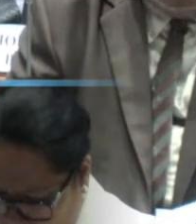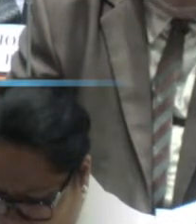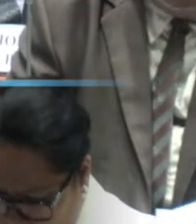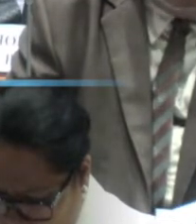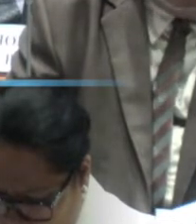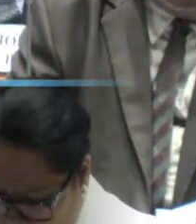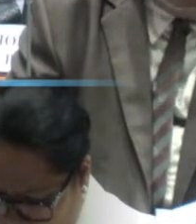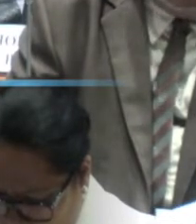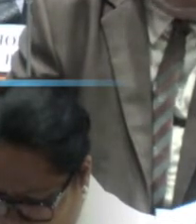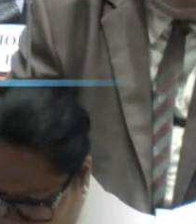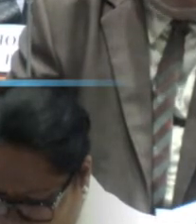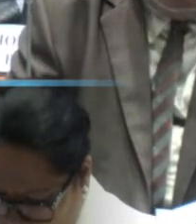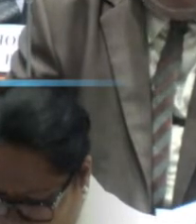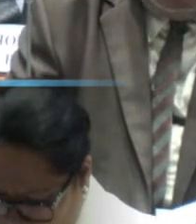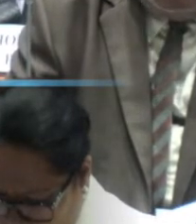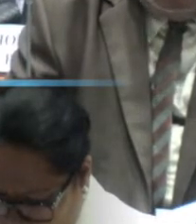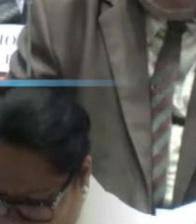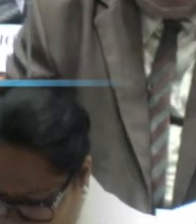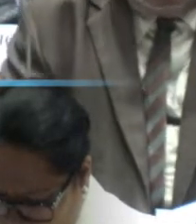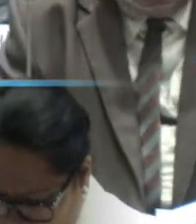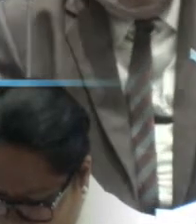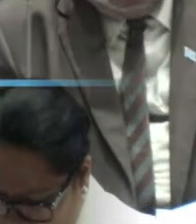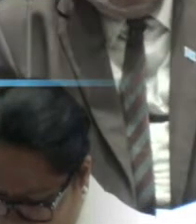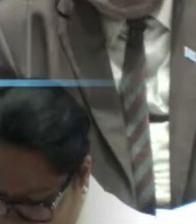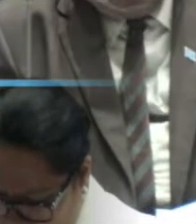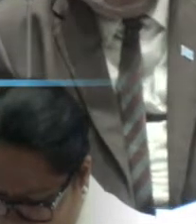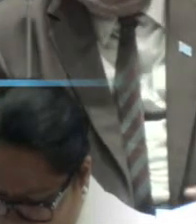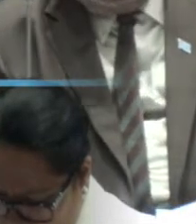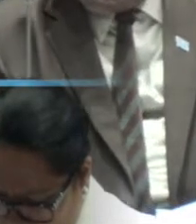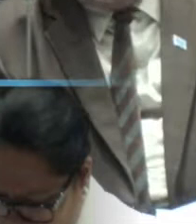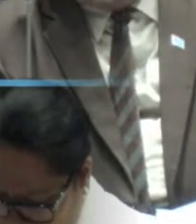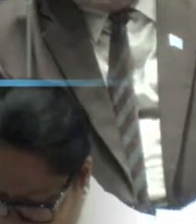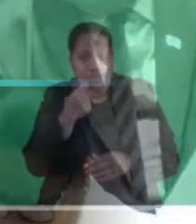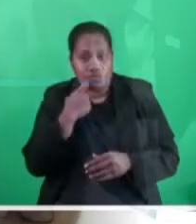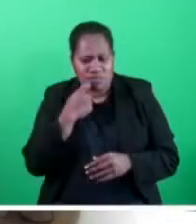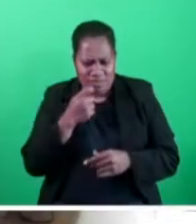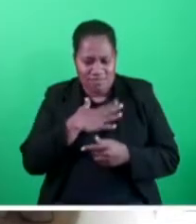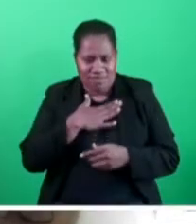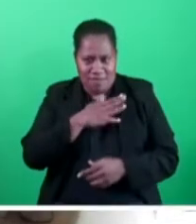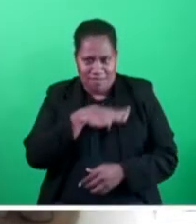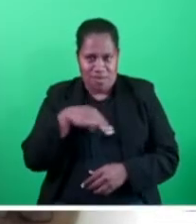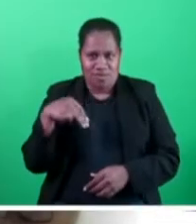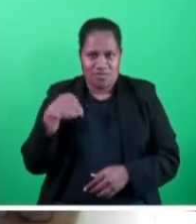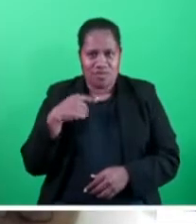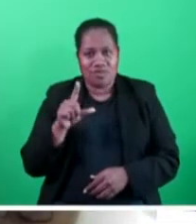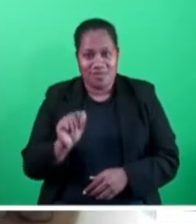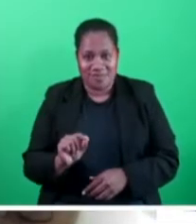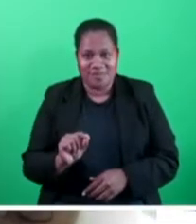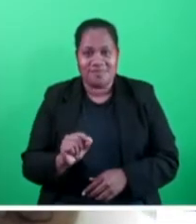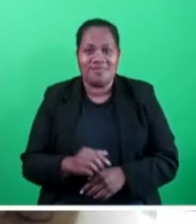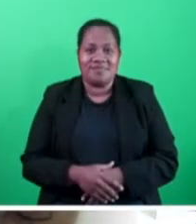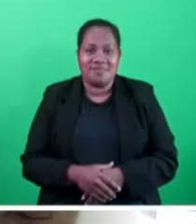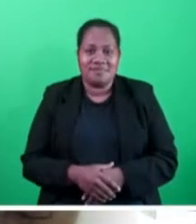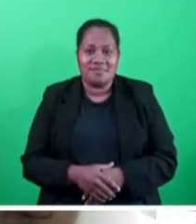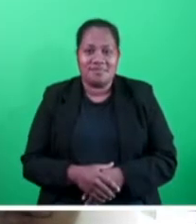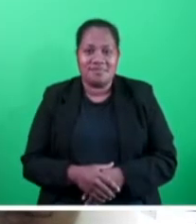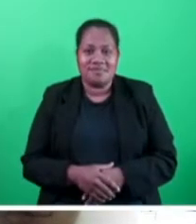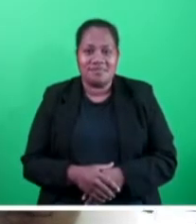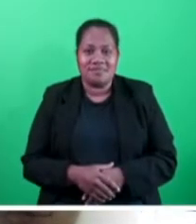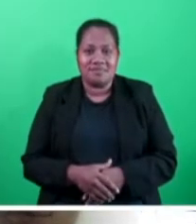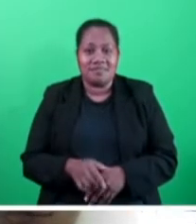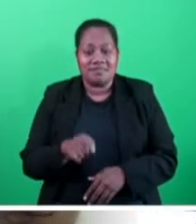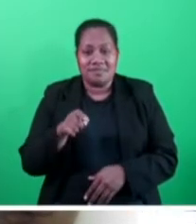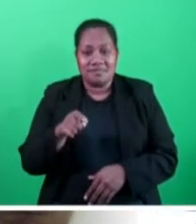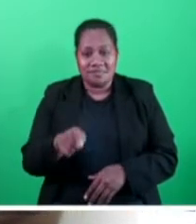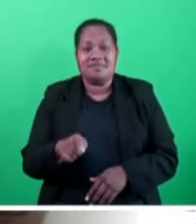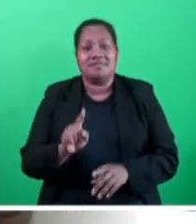Ministry's role that is undertaken by my Ministry on the formulation, enforcement and compliance of the